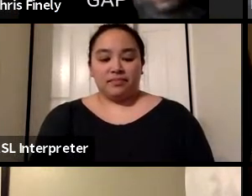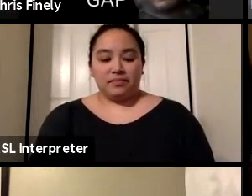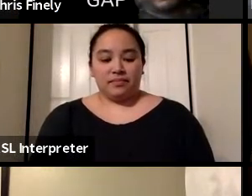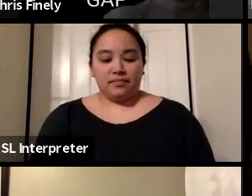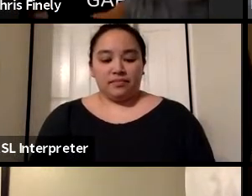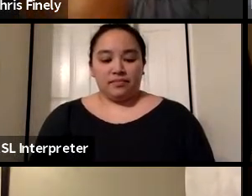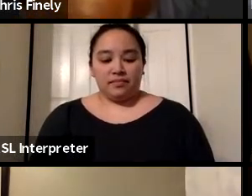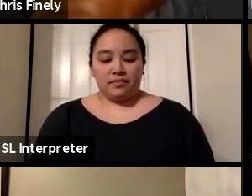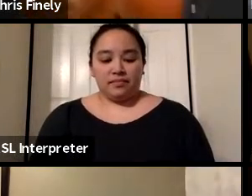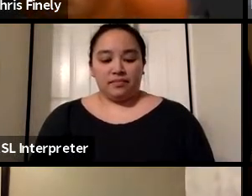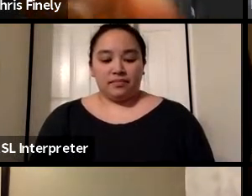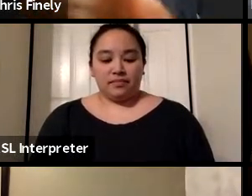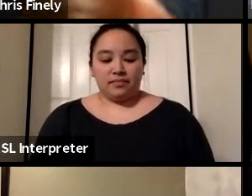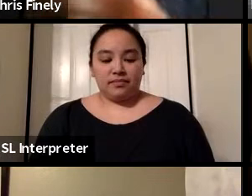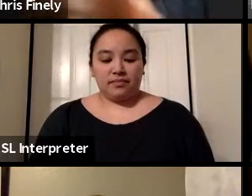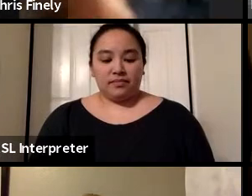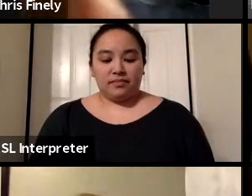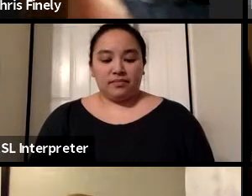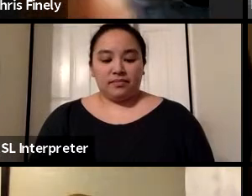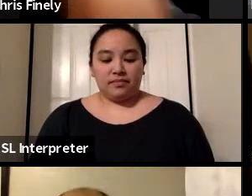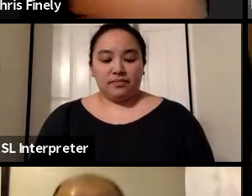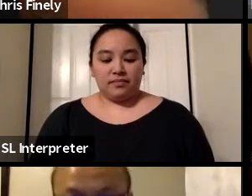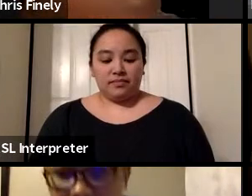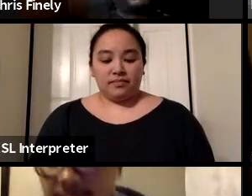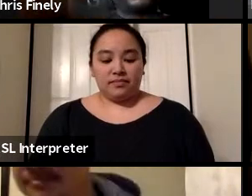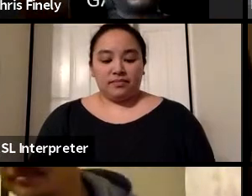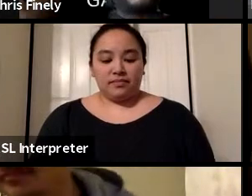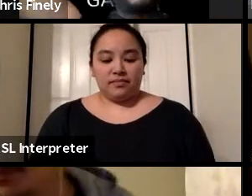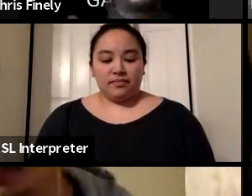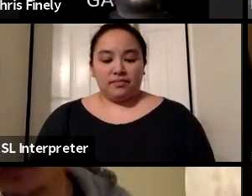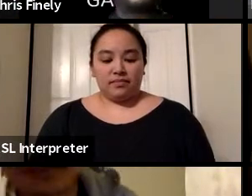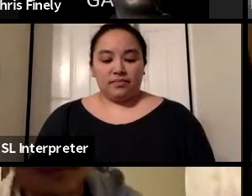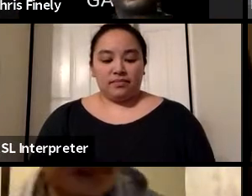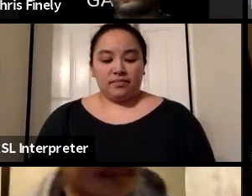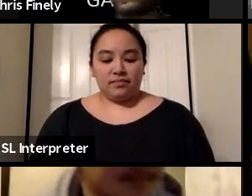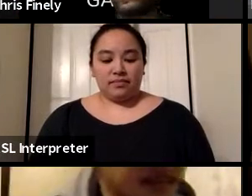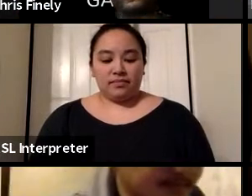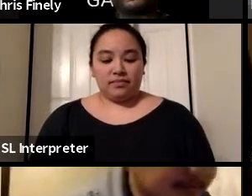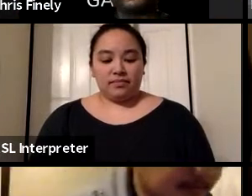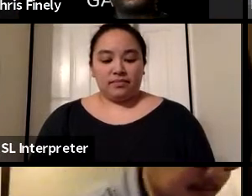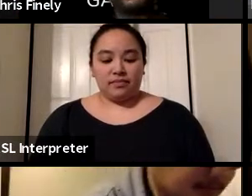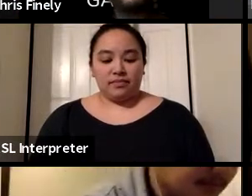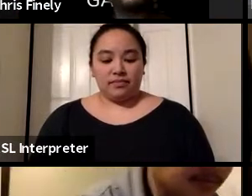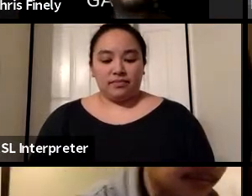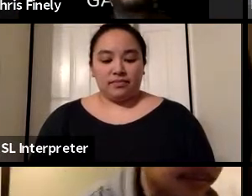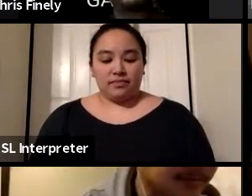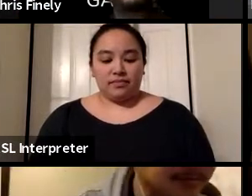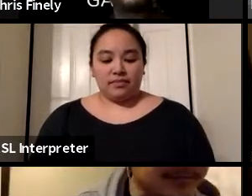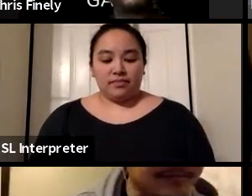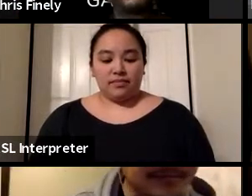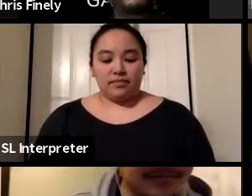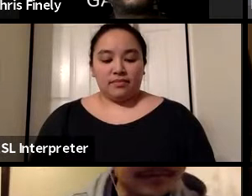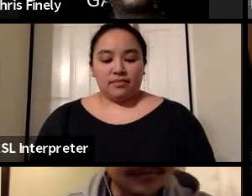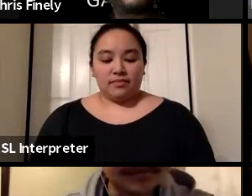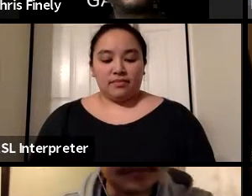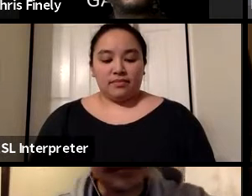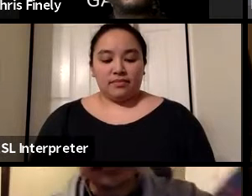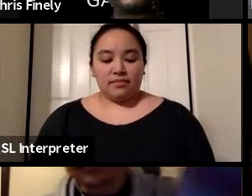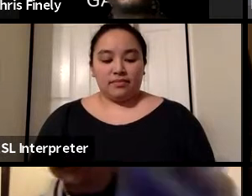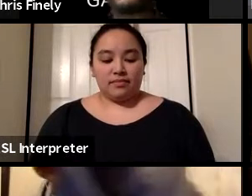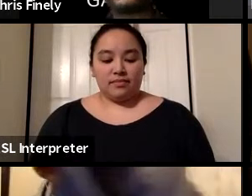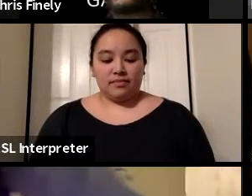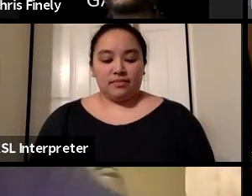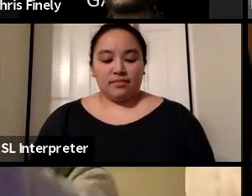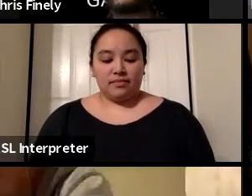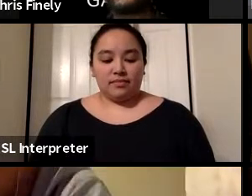bên nó như thế sao một trong lu hong chế này mua nhẹ cho lu lồng như sao họ chế này mua xài này lu này xài rồi